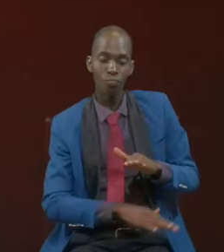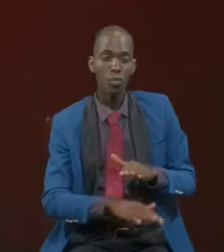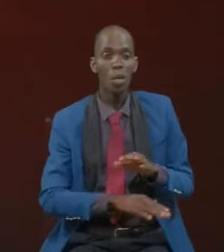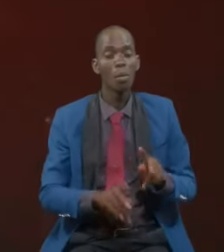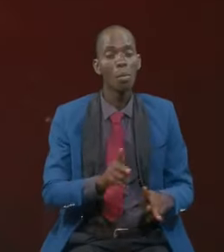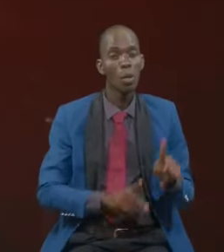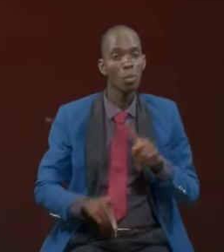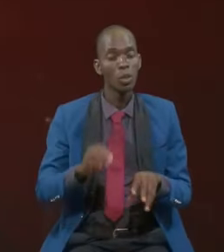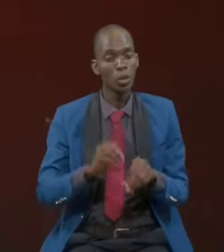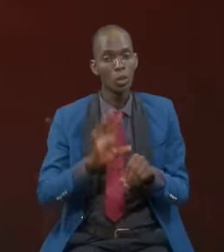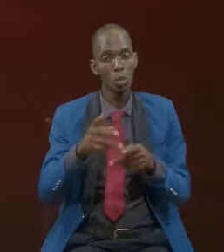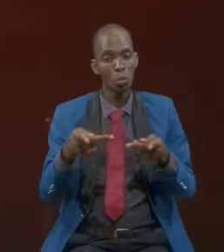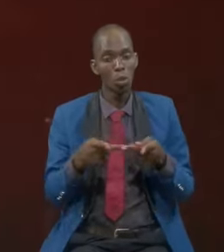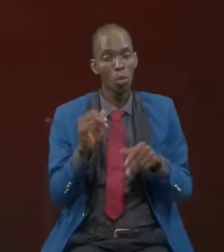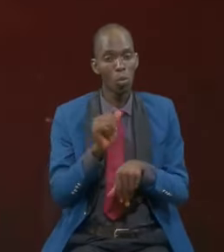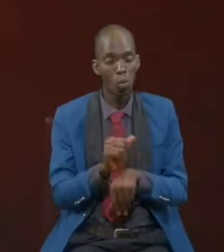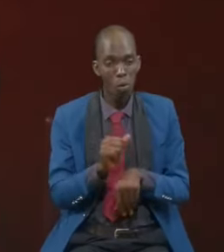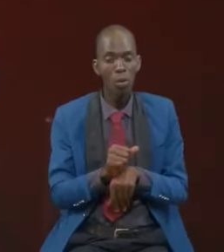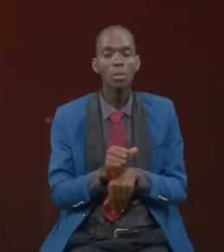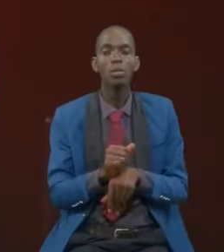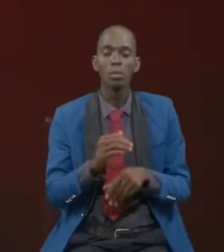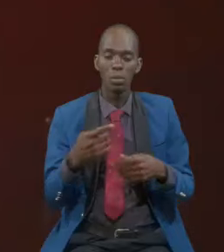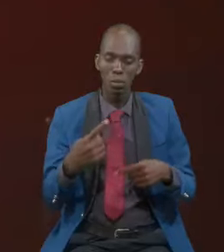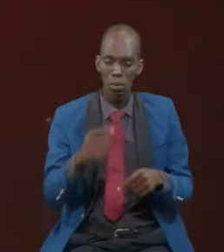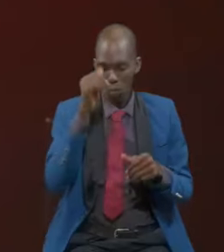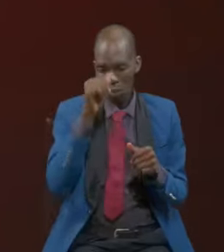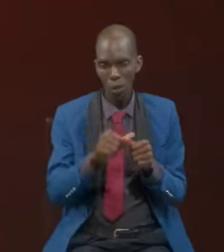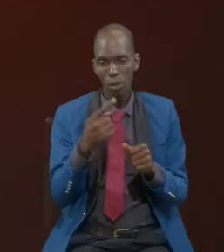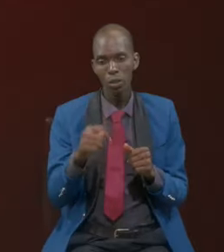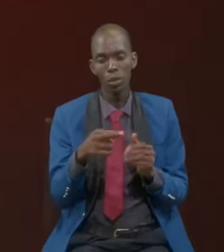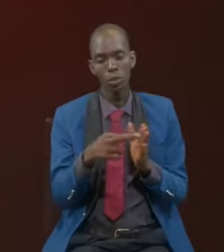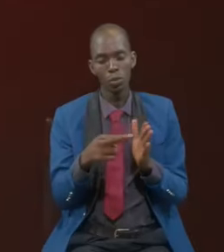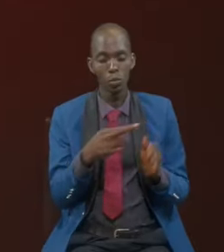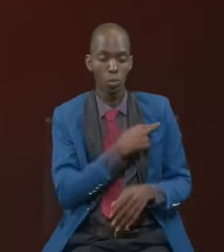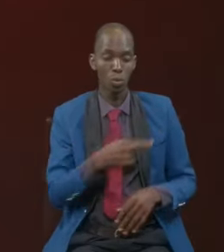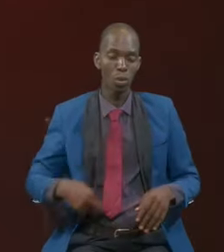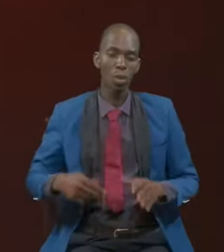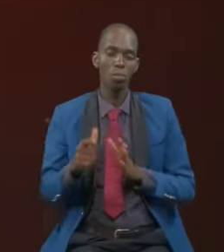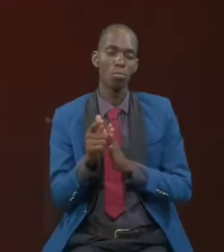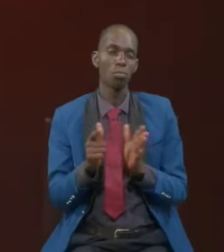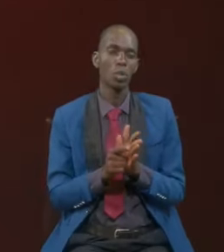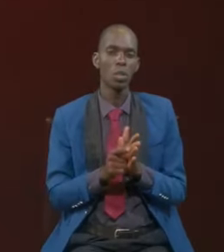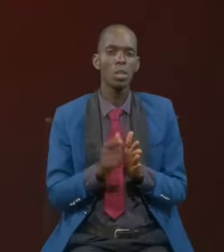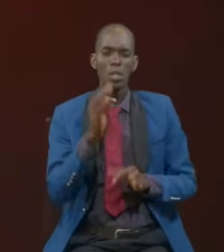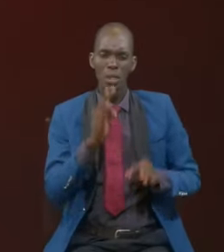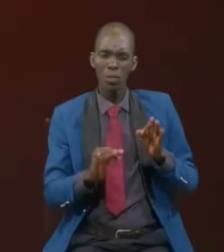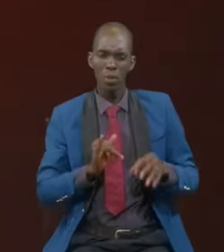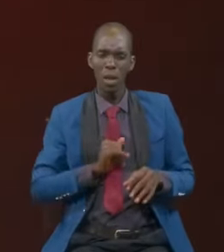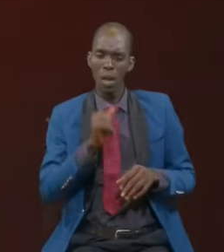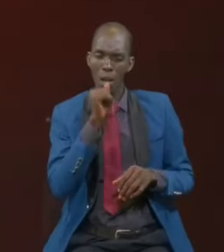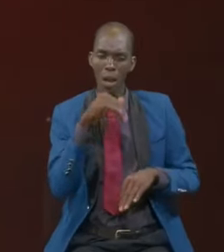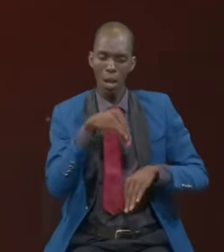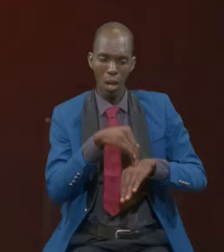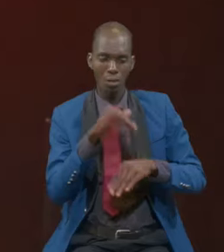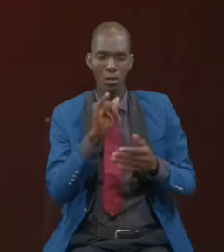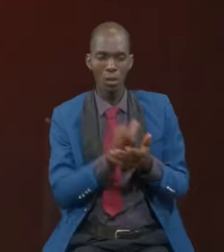with the lower people in the cadre, the royal law. If I'm in his position, how would I want him to relate